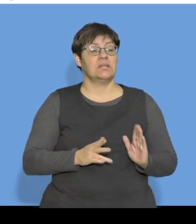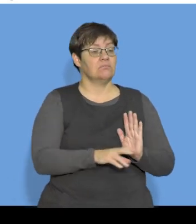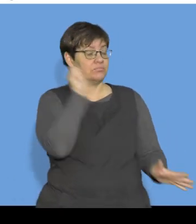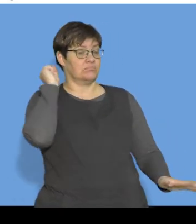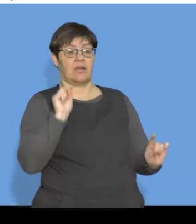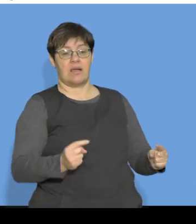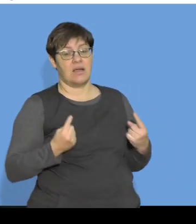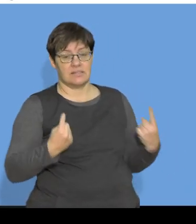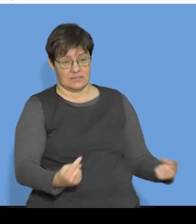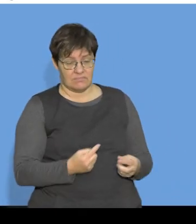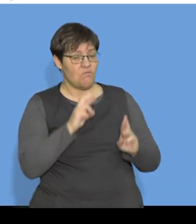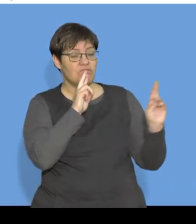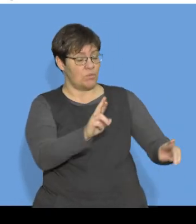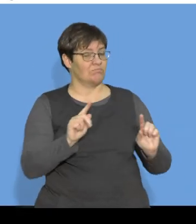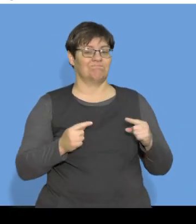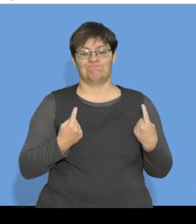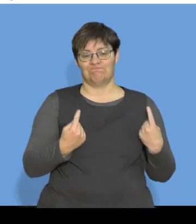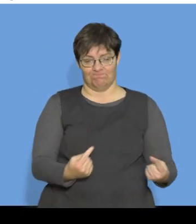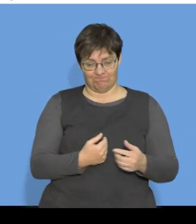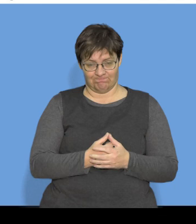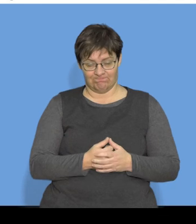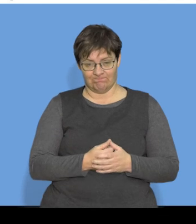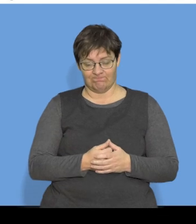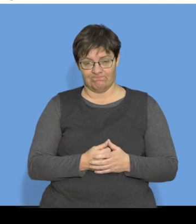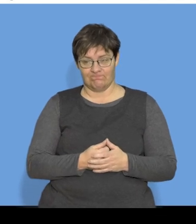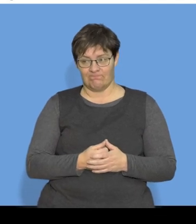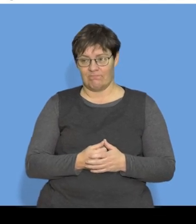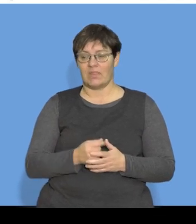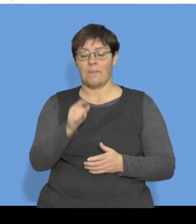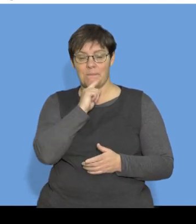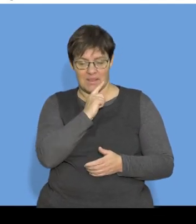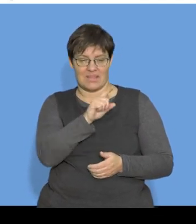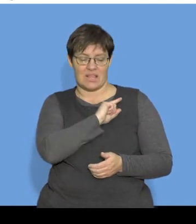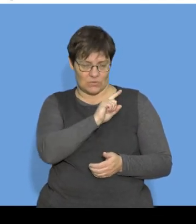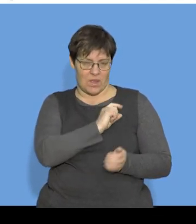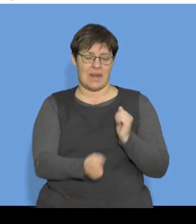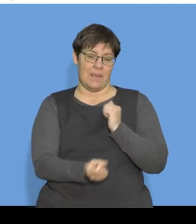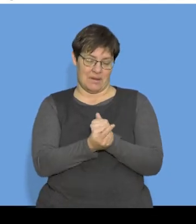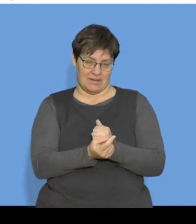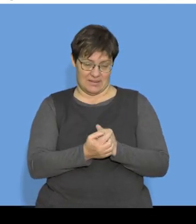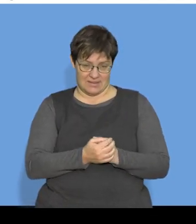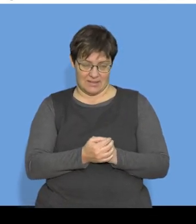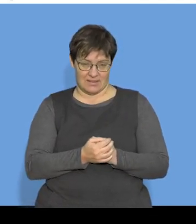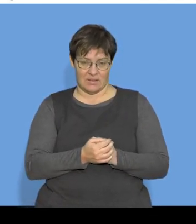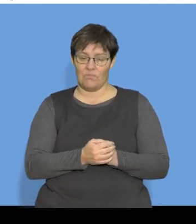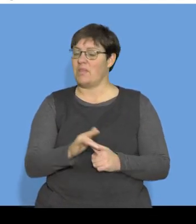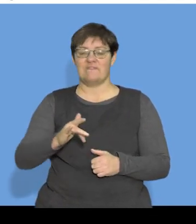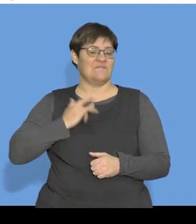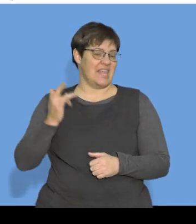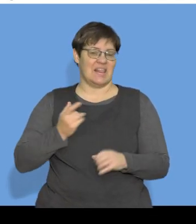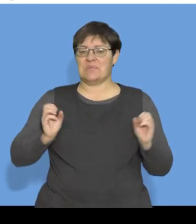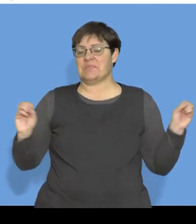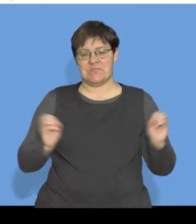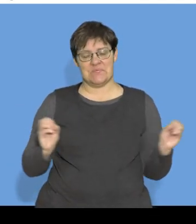be able to do what? To respond. So this is the cause. Its sense will not